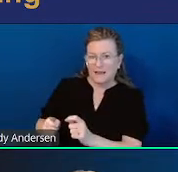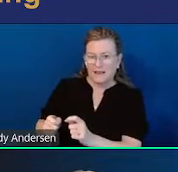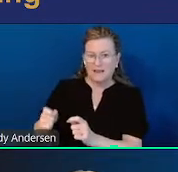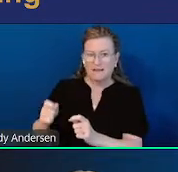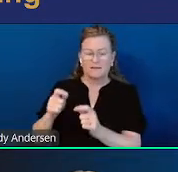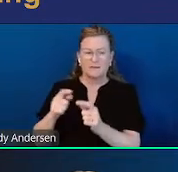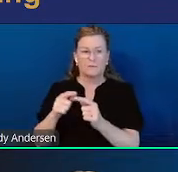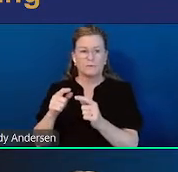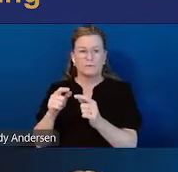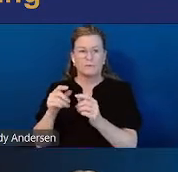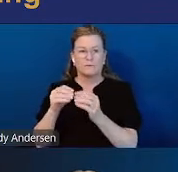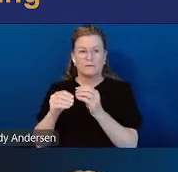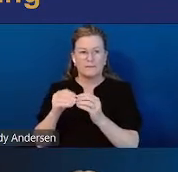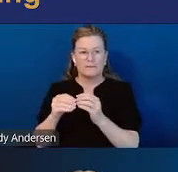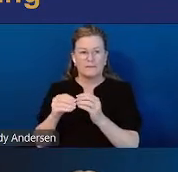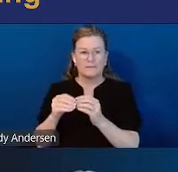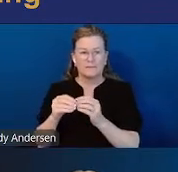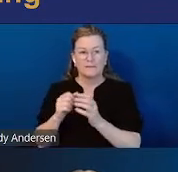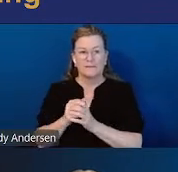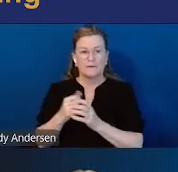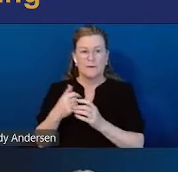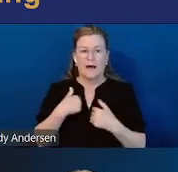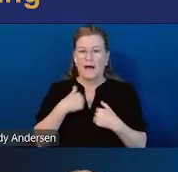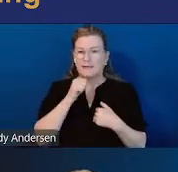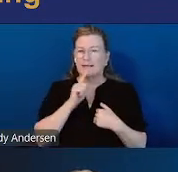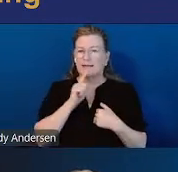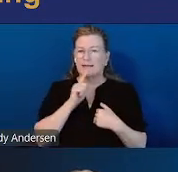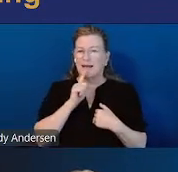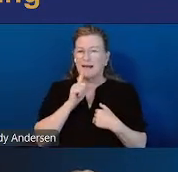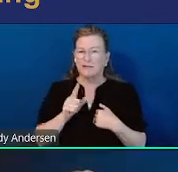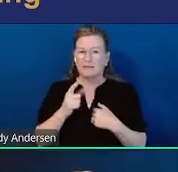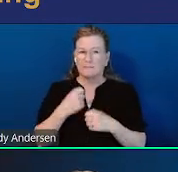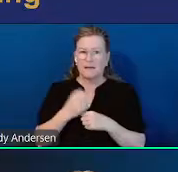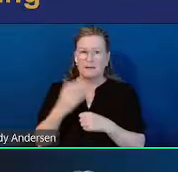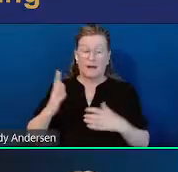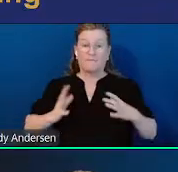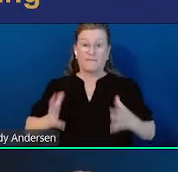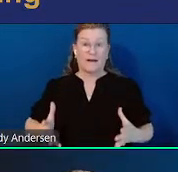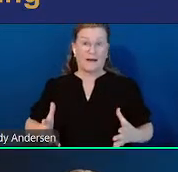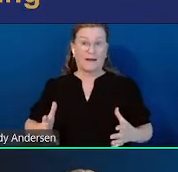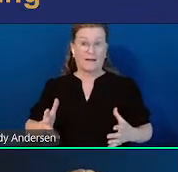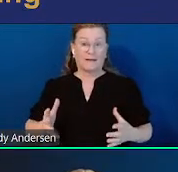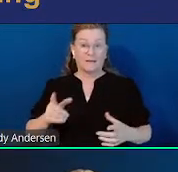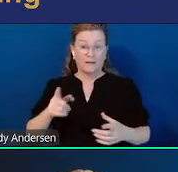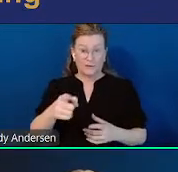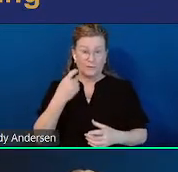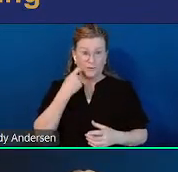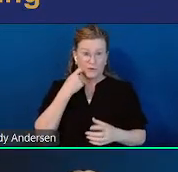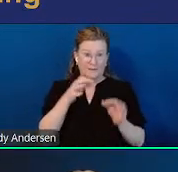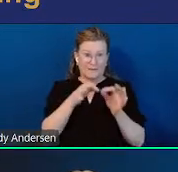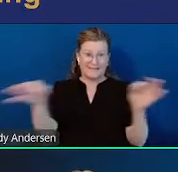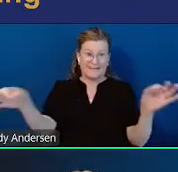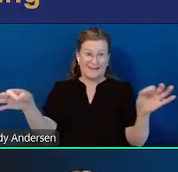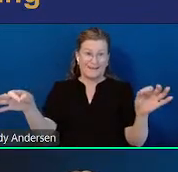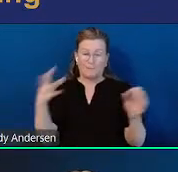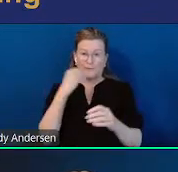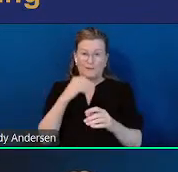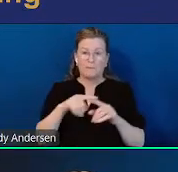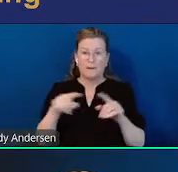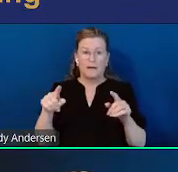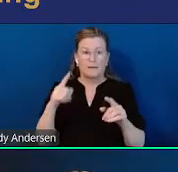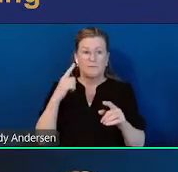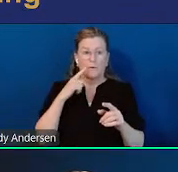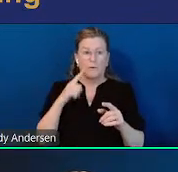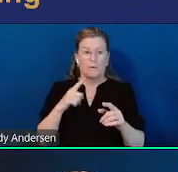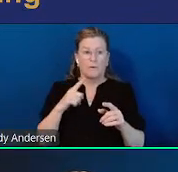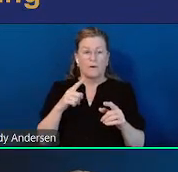some revising. So I'm fine not to make it. You've just stated it, but